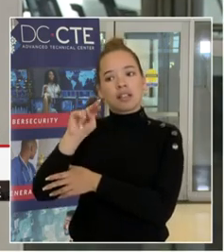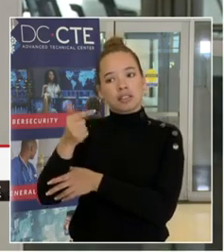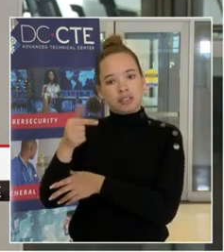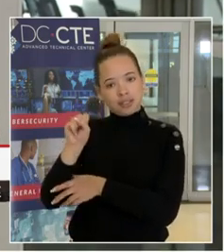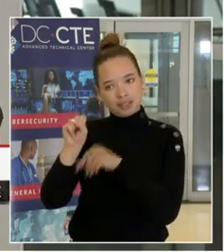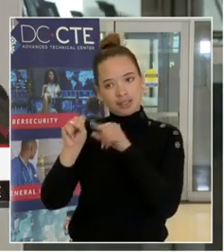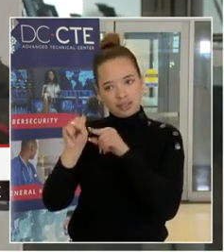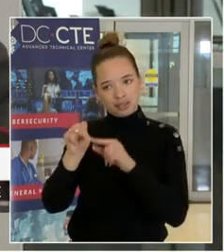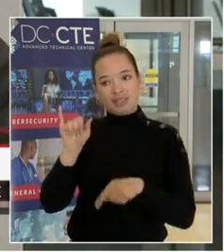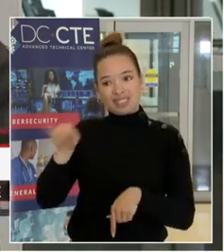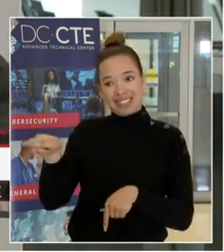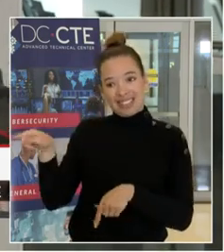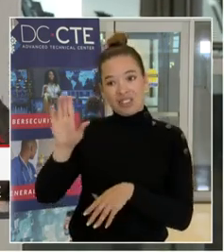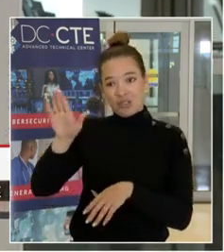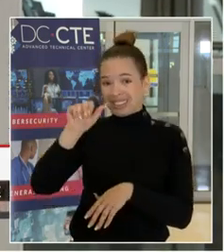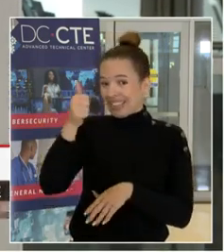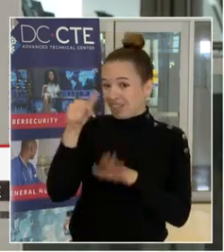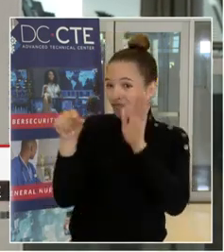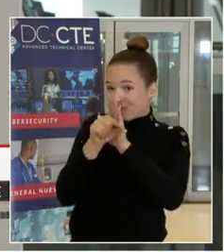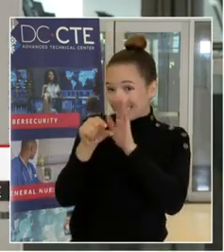career. Krista, come on up.